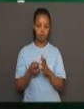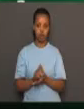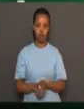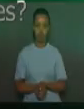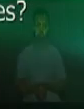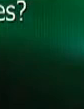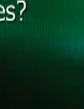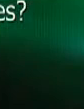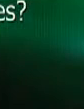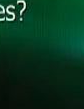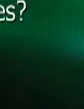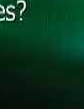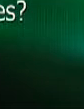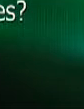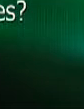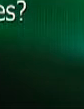Begin.